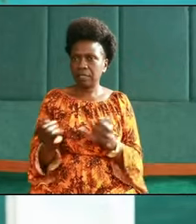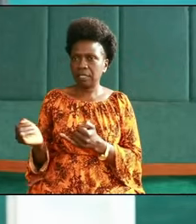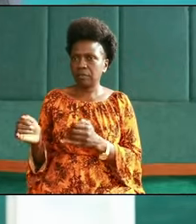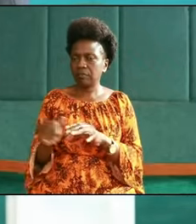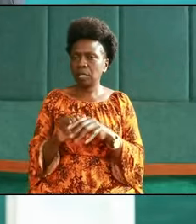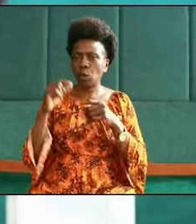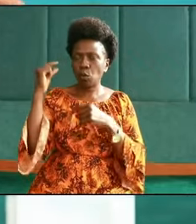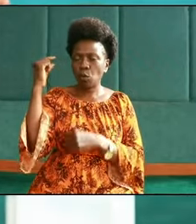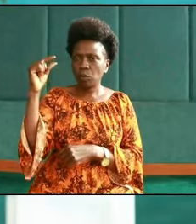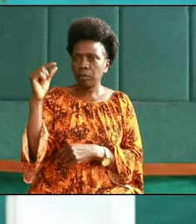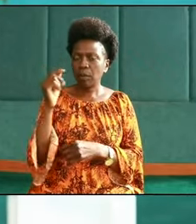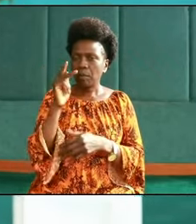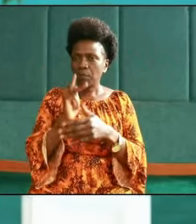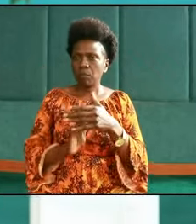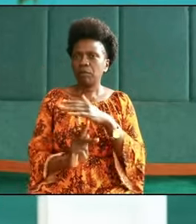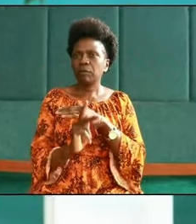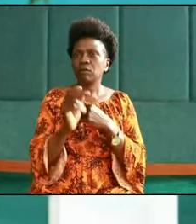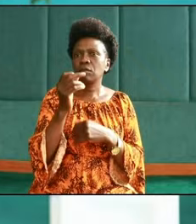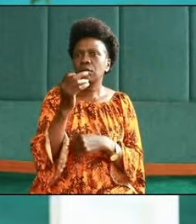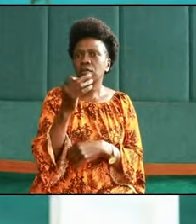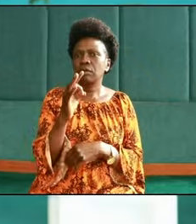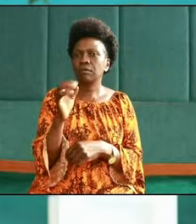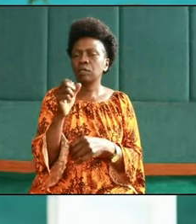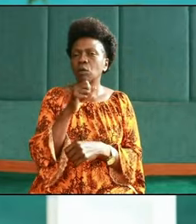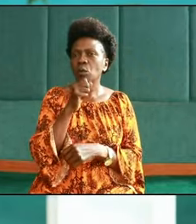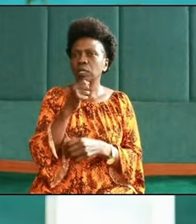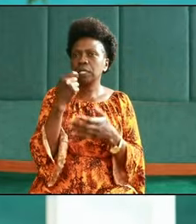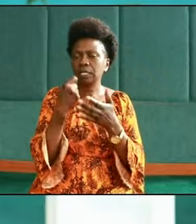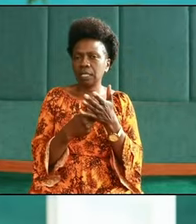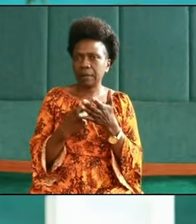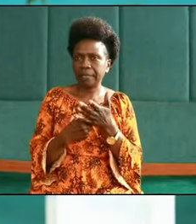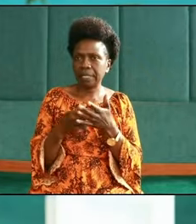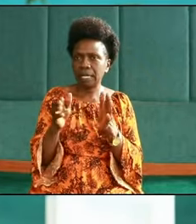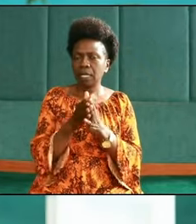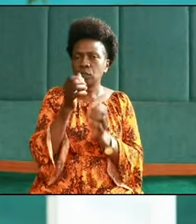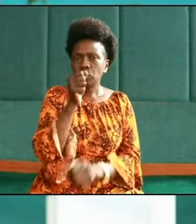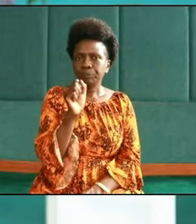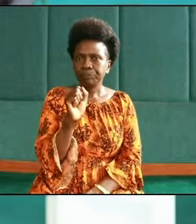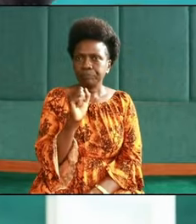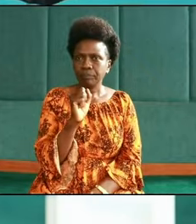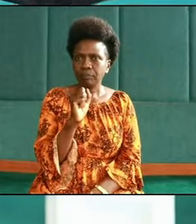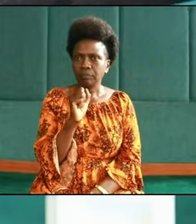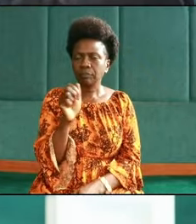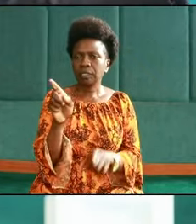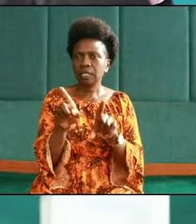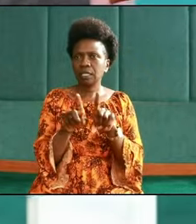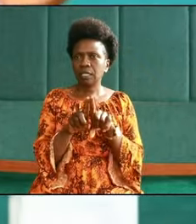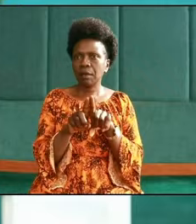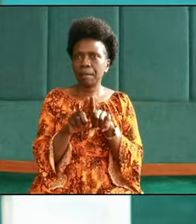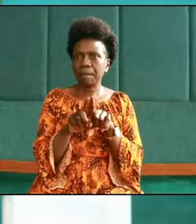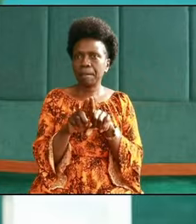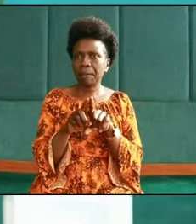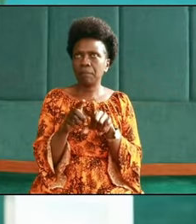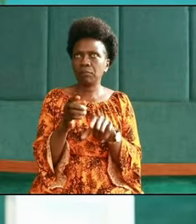gospel prophet of the Old Testament. And so, as I